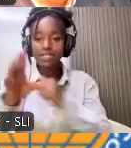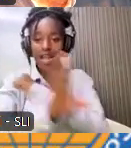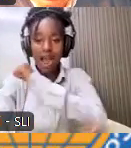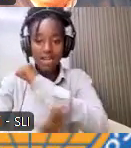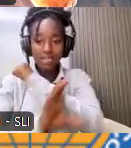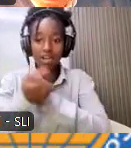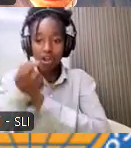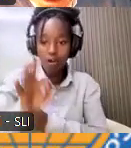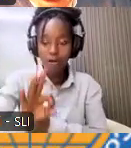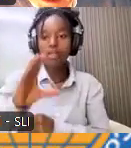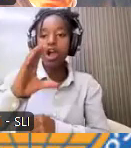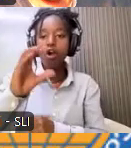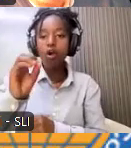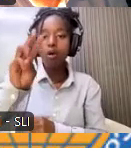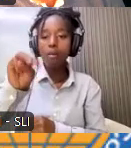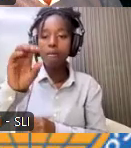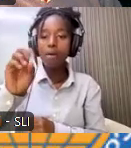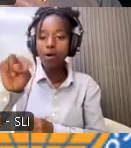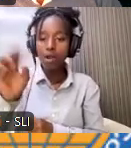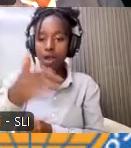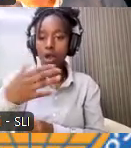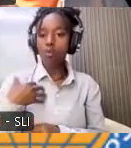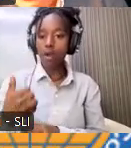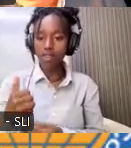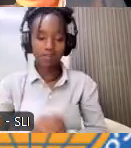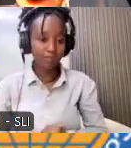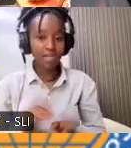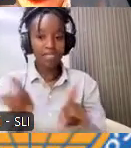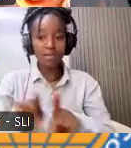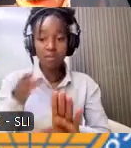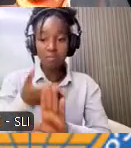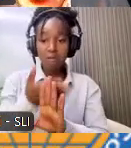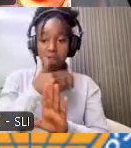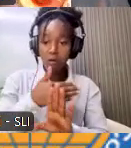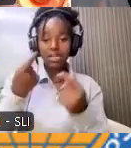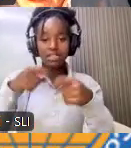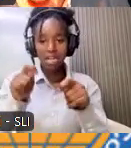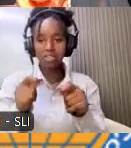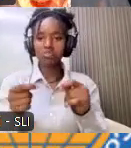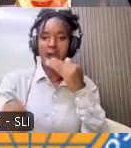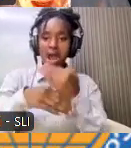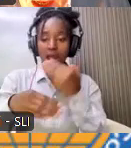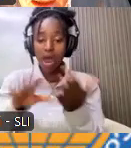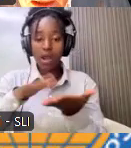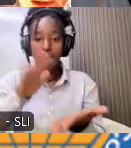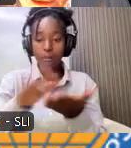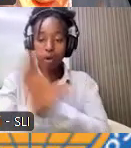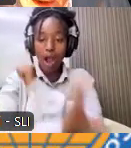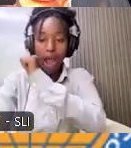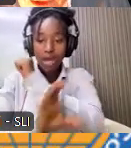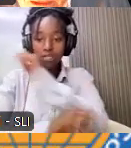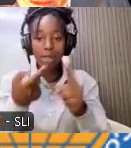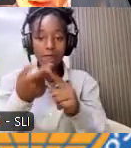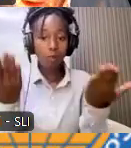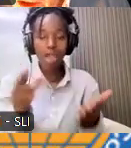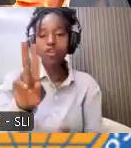And we have recently expanded that to the overseas territories of the UK. So we're